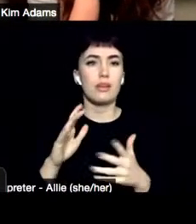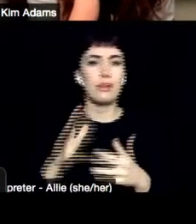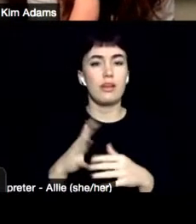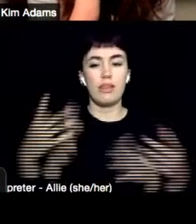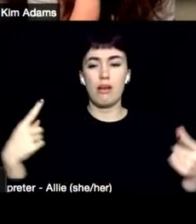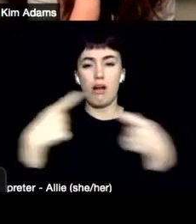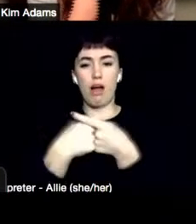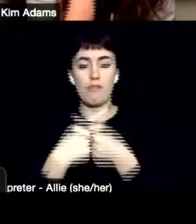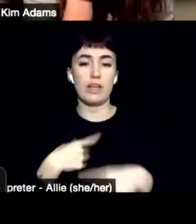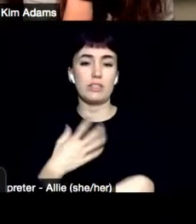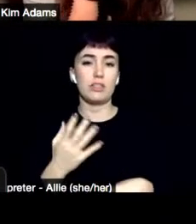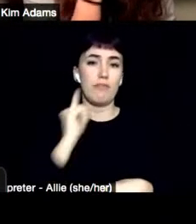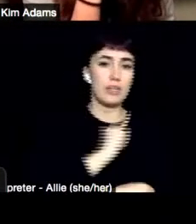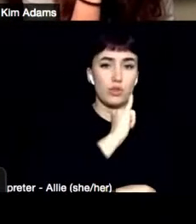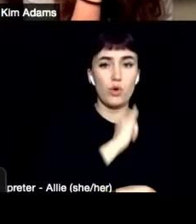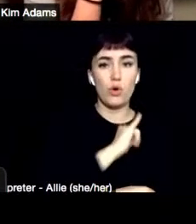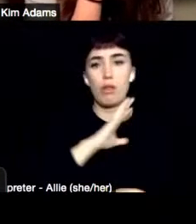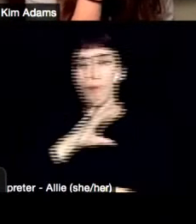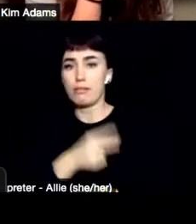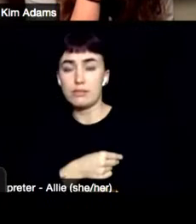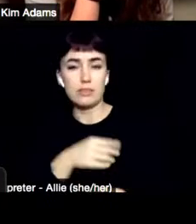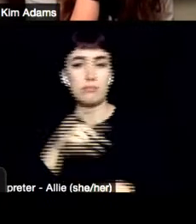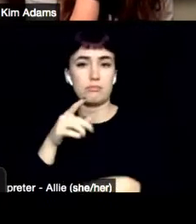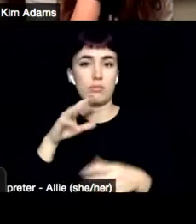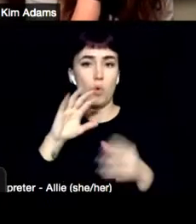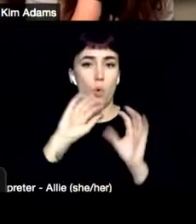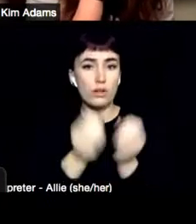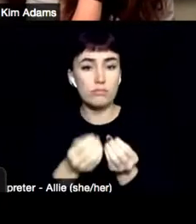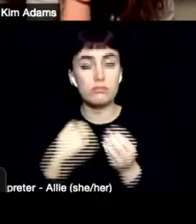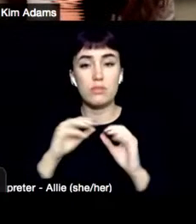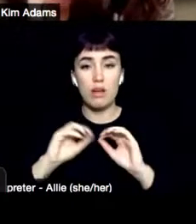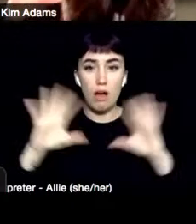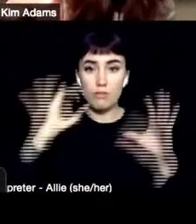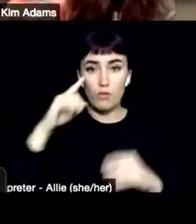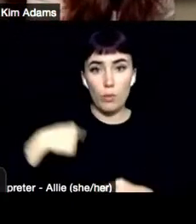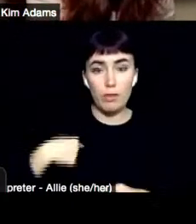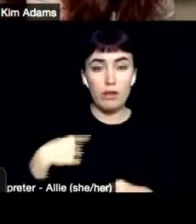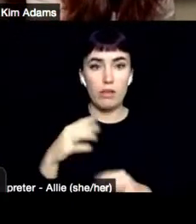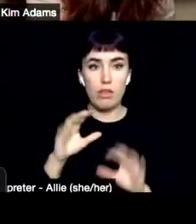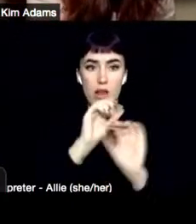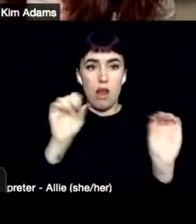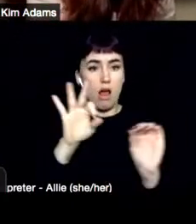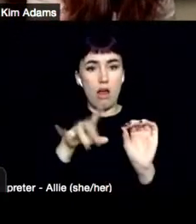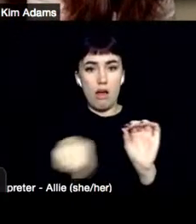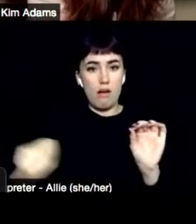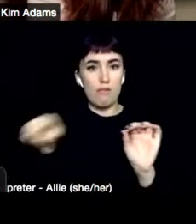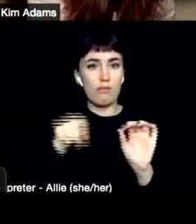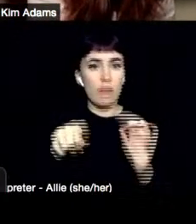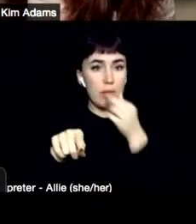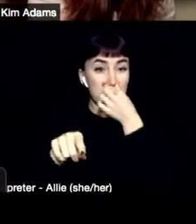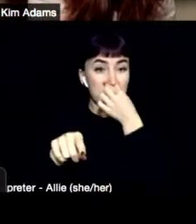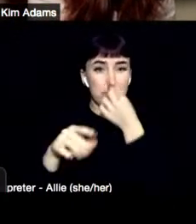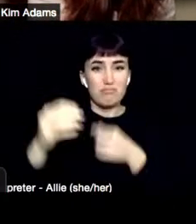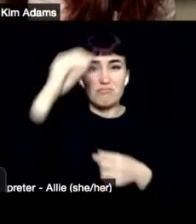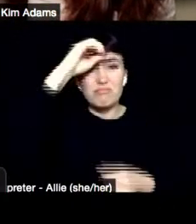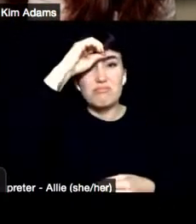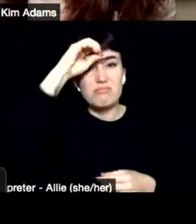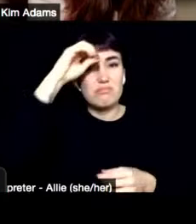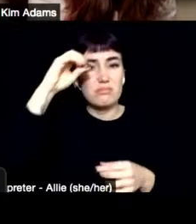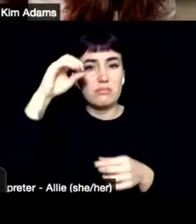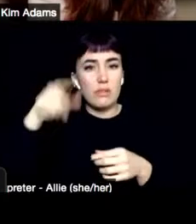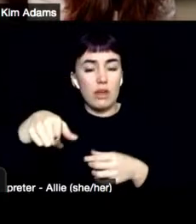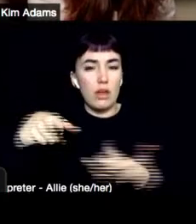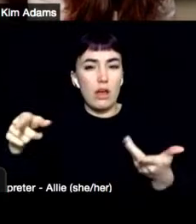between Israel and the Palestinian organizations. And it was obvious to me that none of the participants had a clue to the true